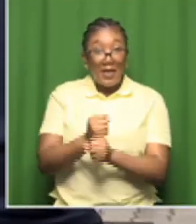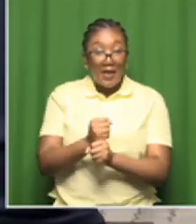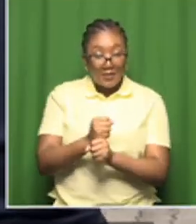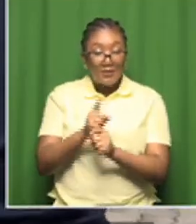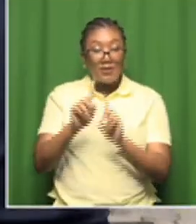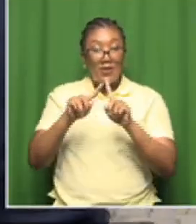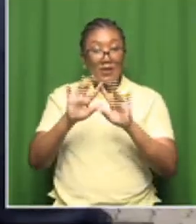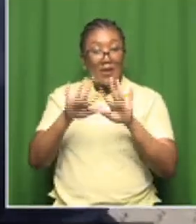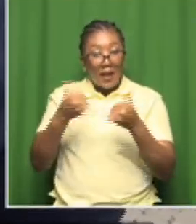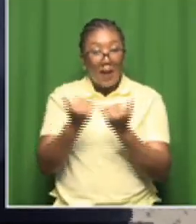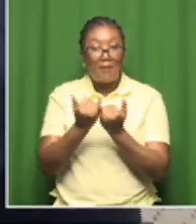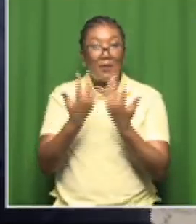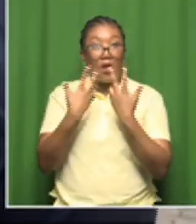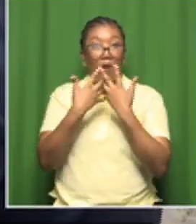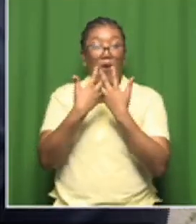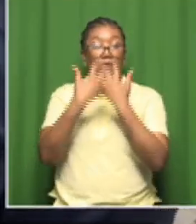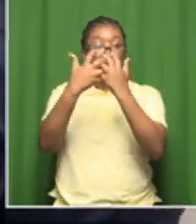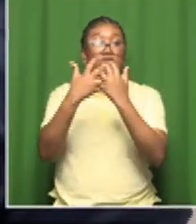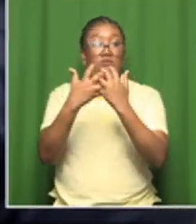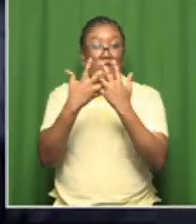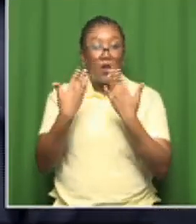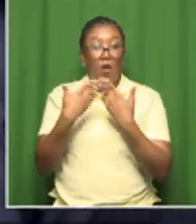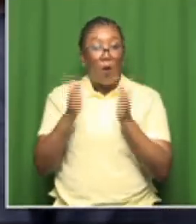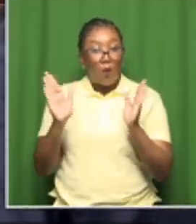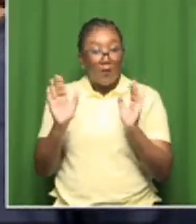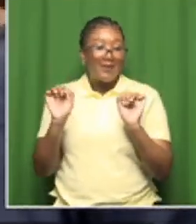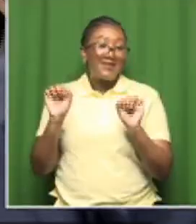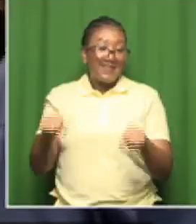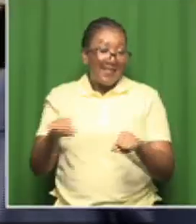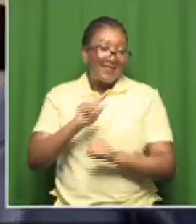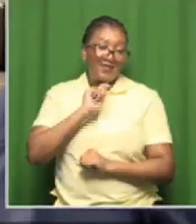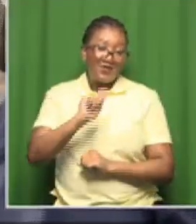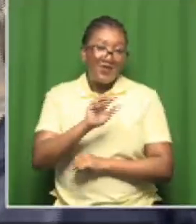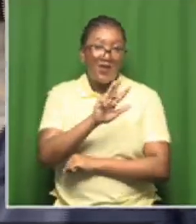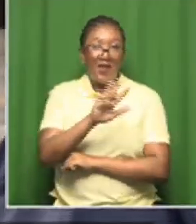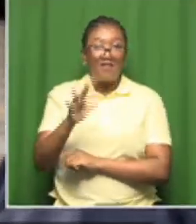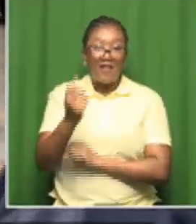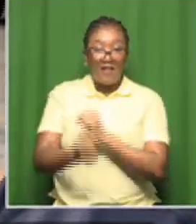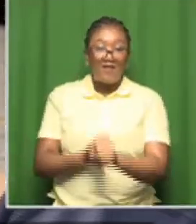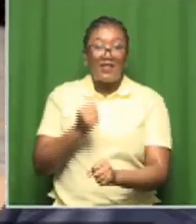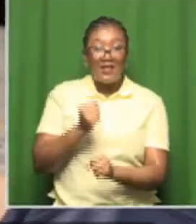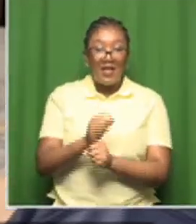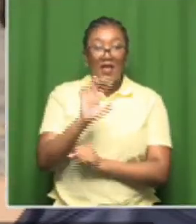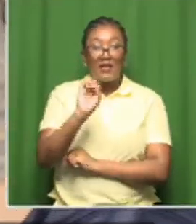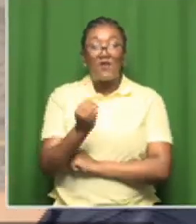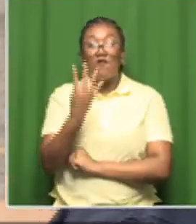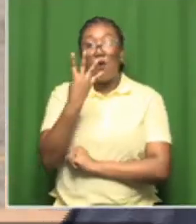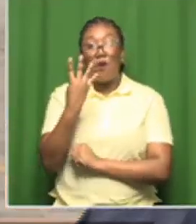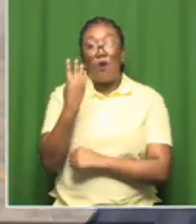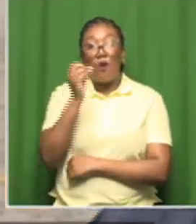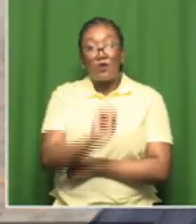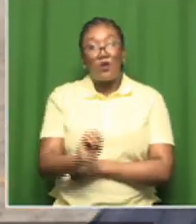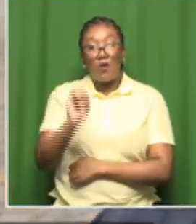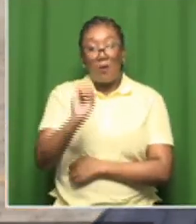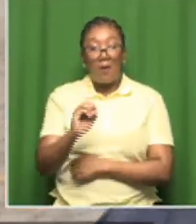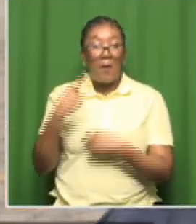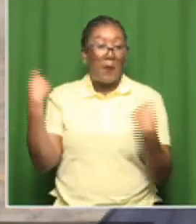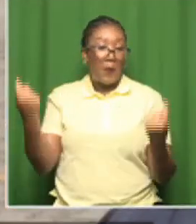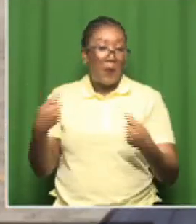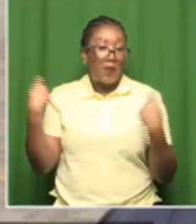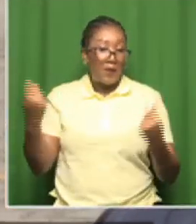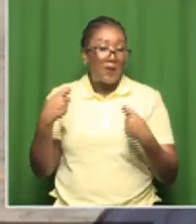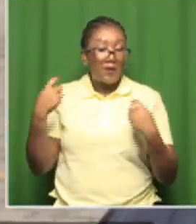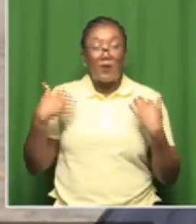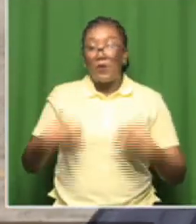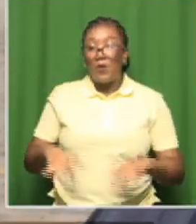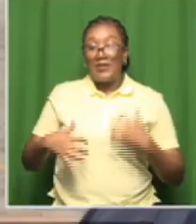been in operation. Indeed, yes, yeah. We celebrated 95 years on the 4th of October, and it's quite